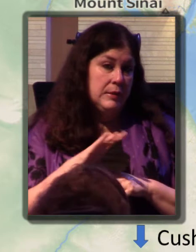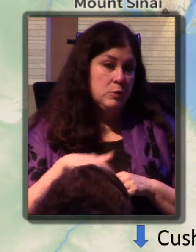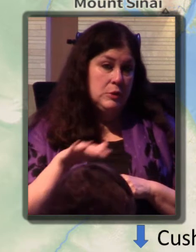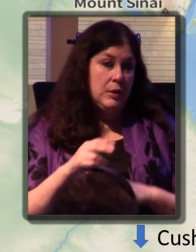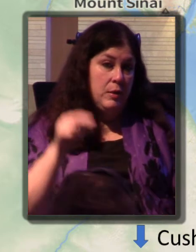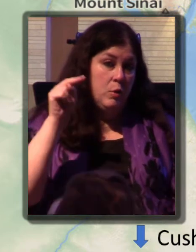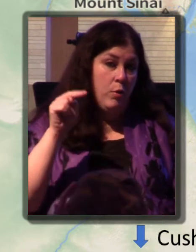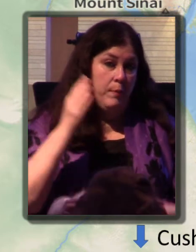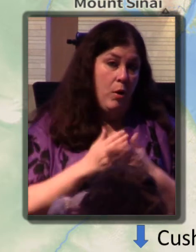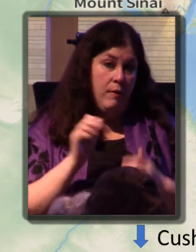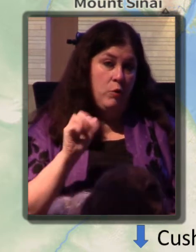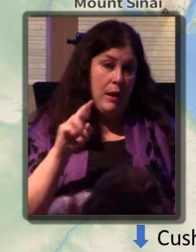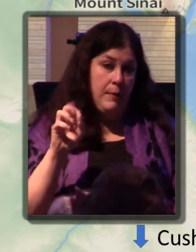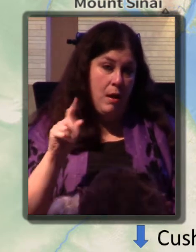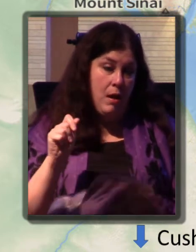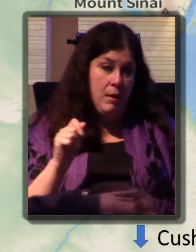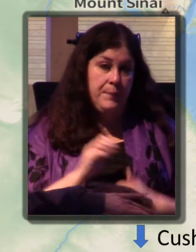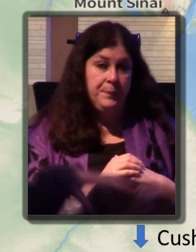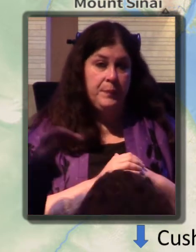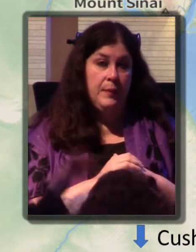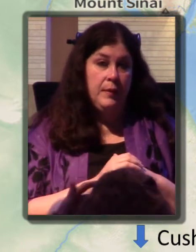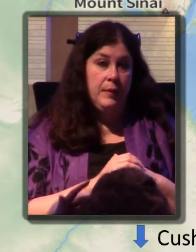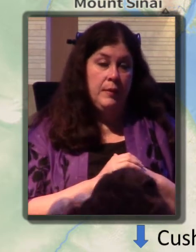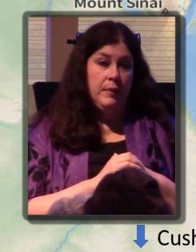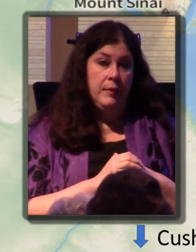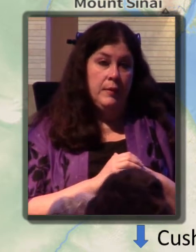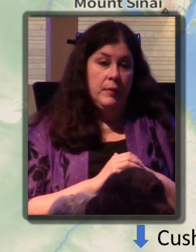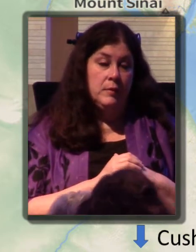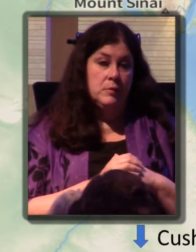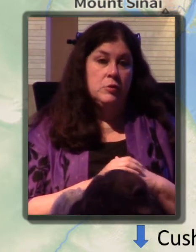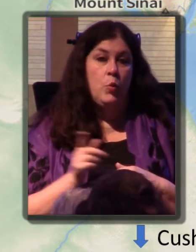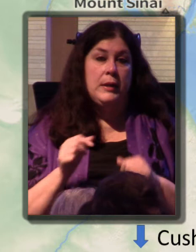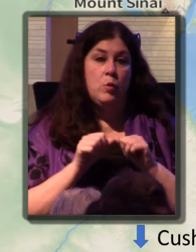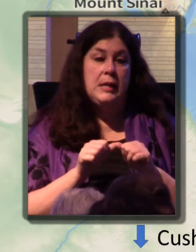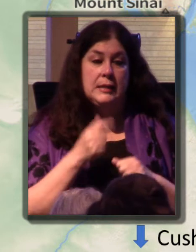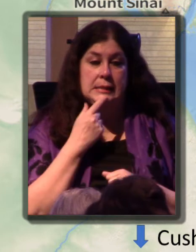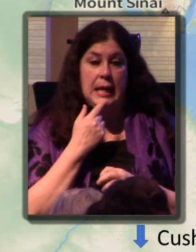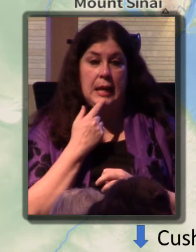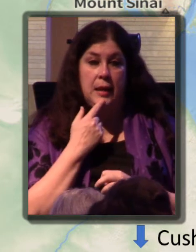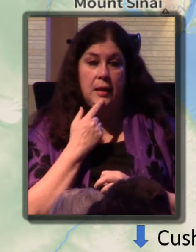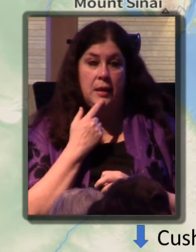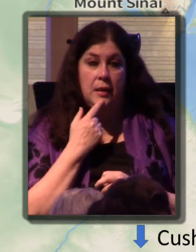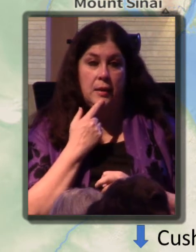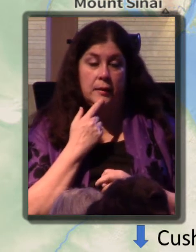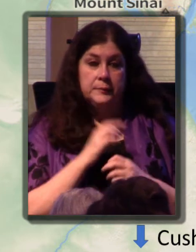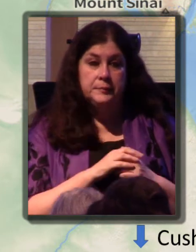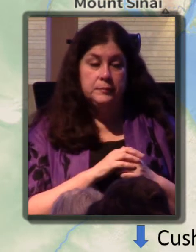region in the northern part of Arabia. And so basically what he goes on to say is that